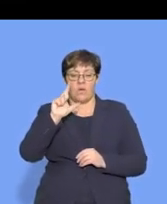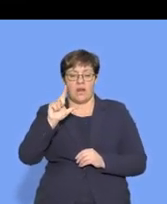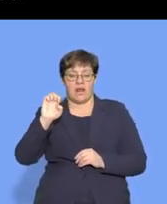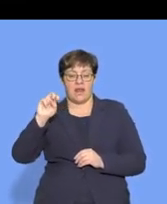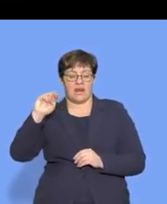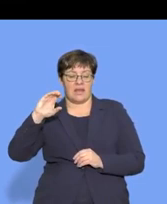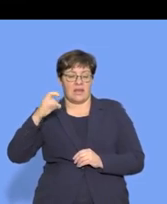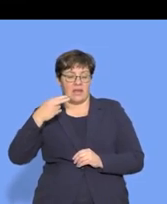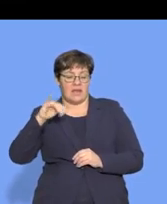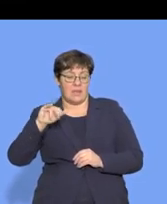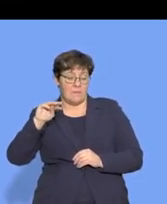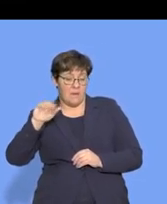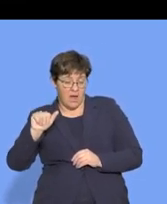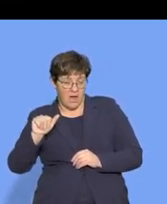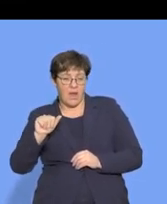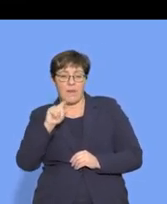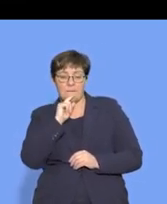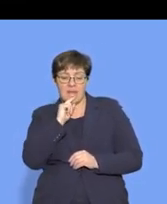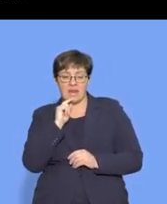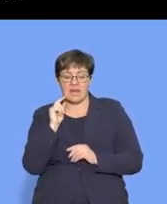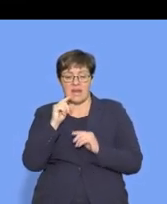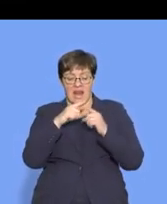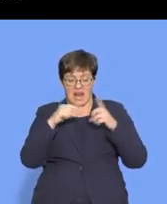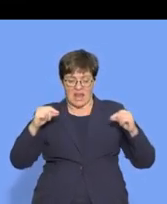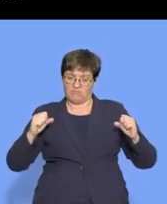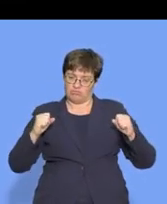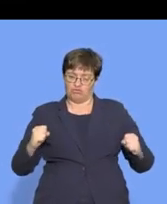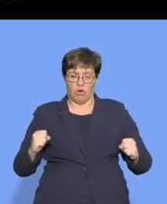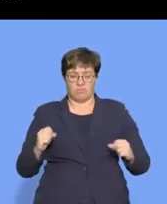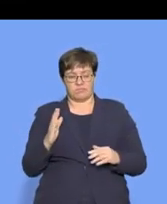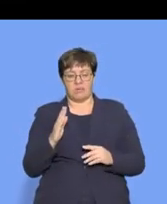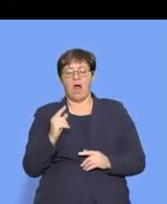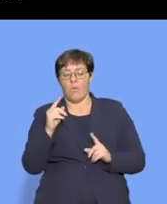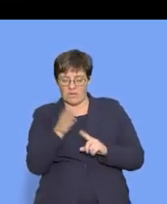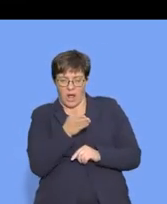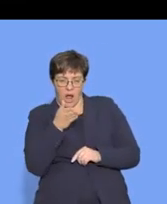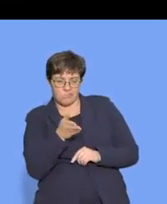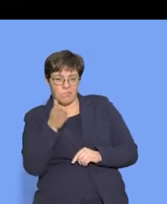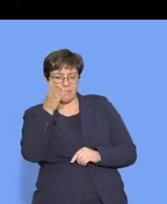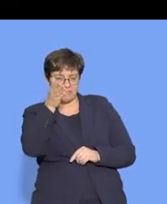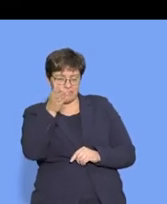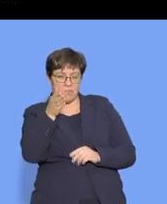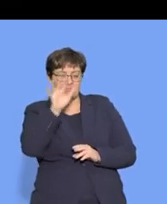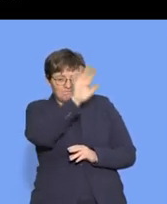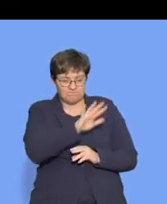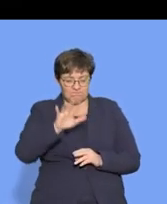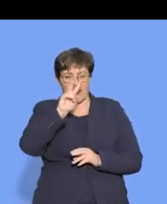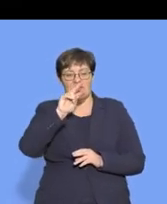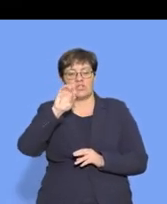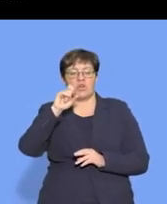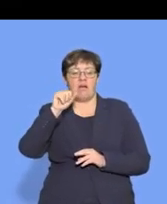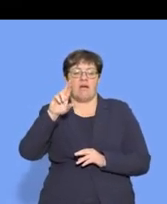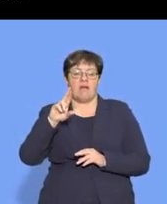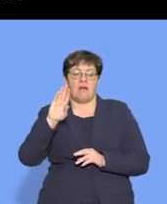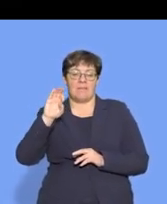helps keep the leaf firm. You'll always find a bit of collenchyma around the vascular bundle.